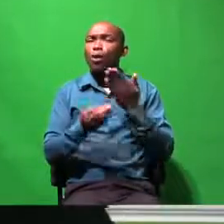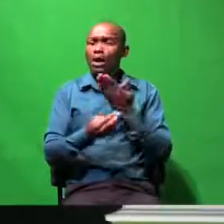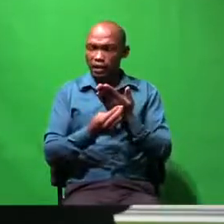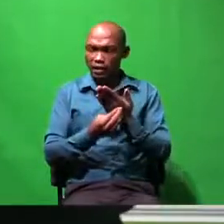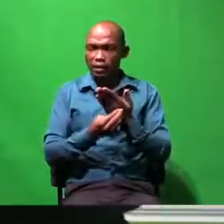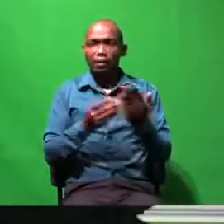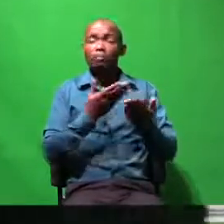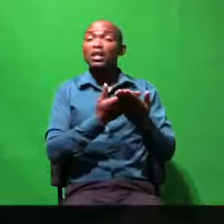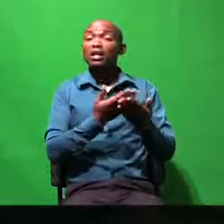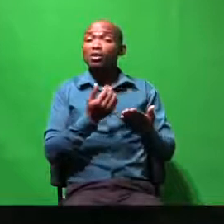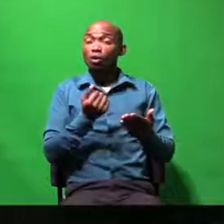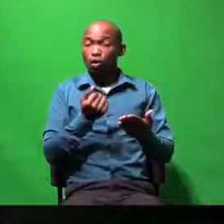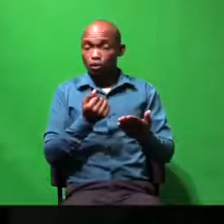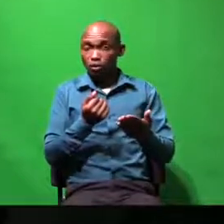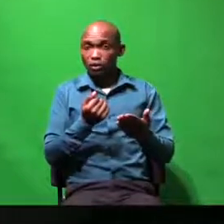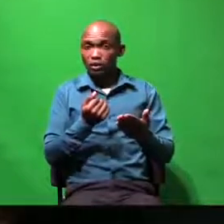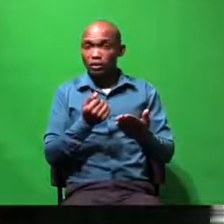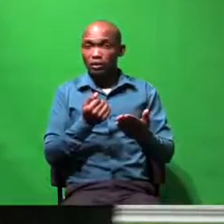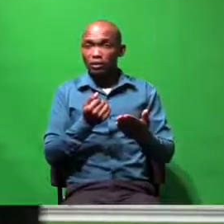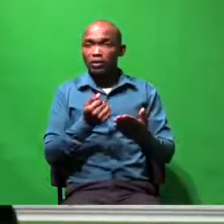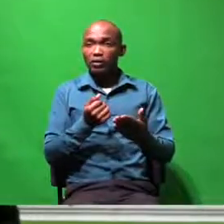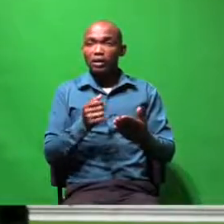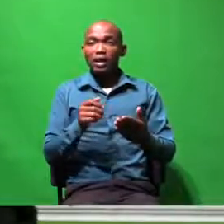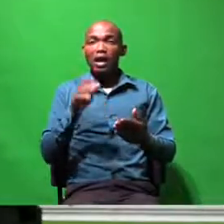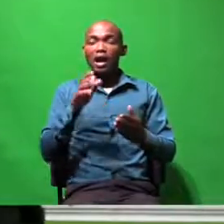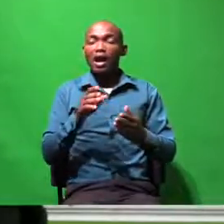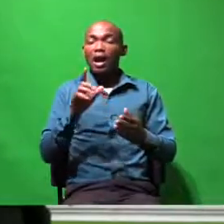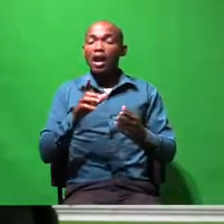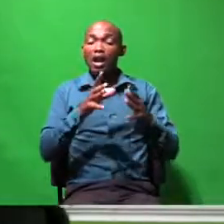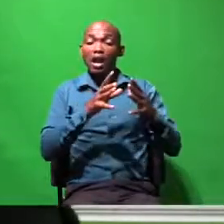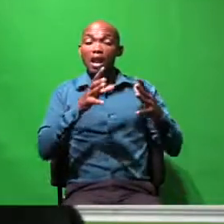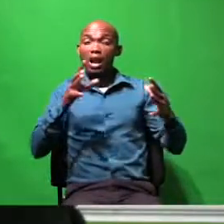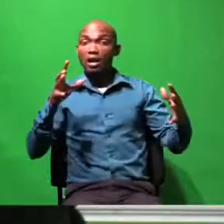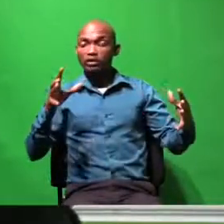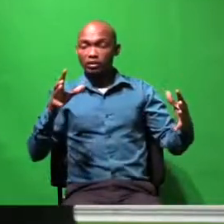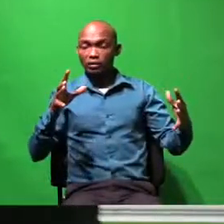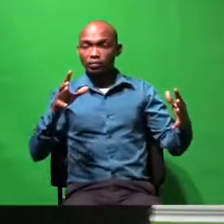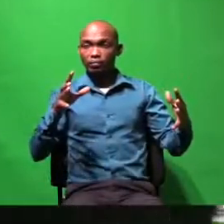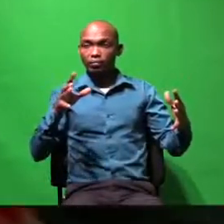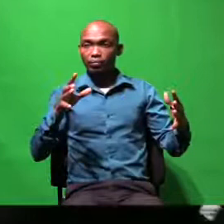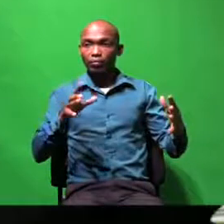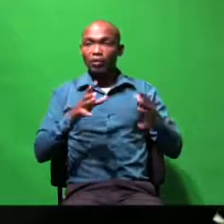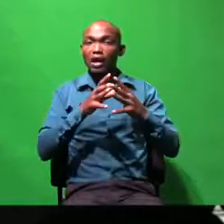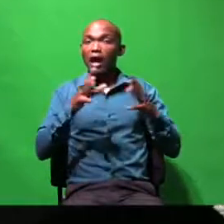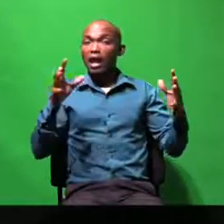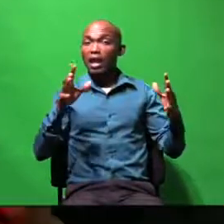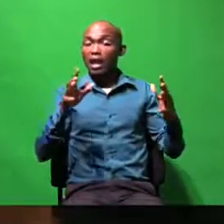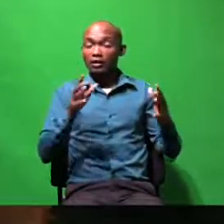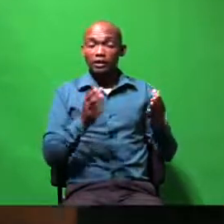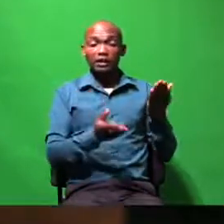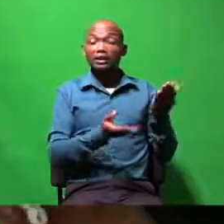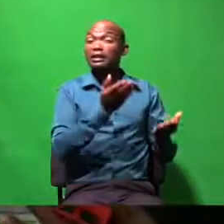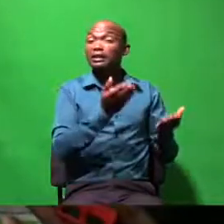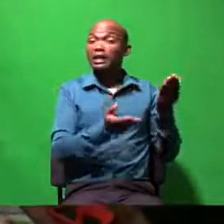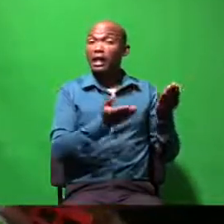Good. Because they are larger. They are larger in size. If